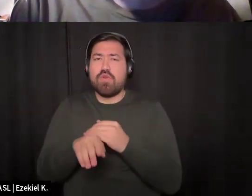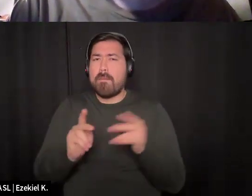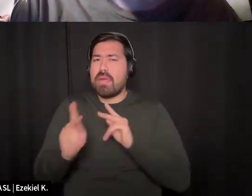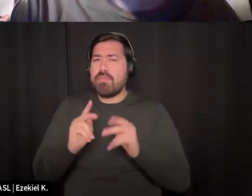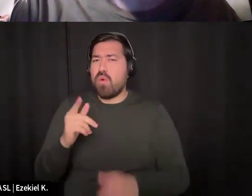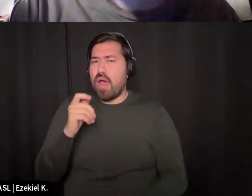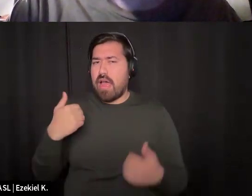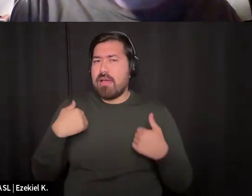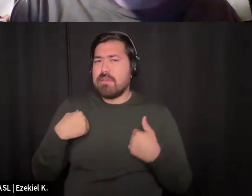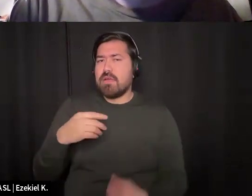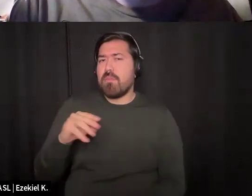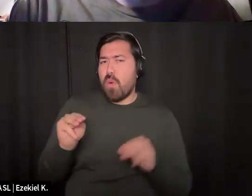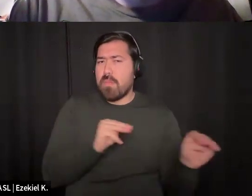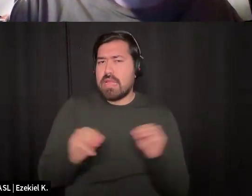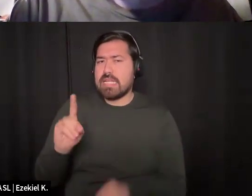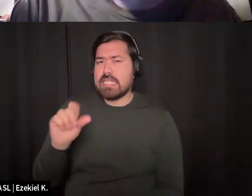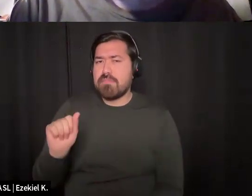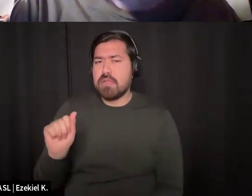mobility disabilities.